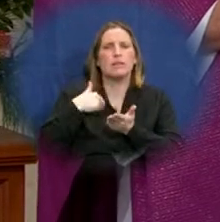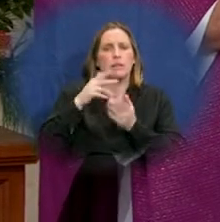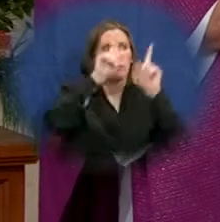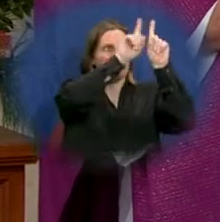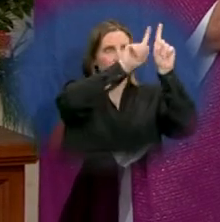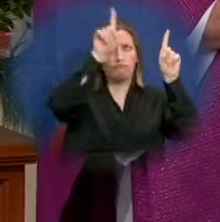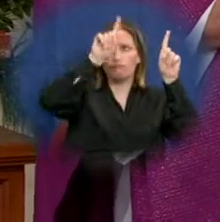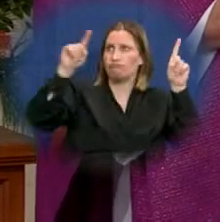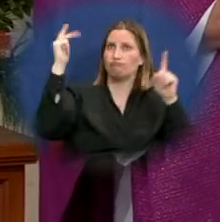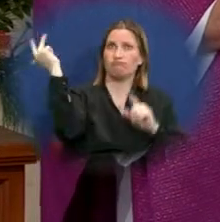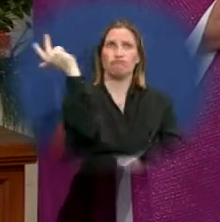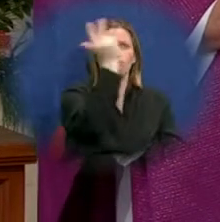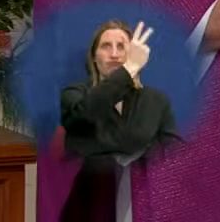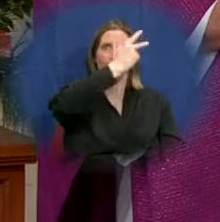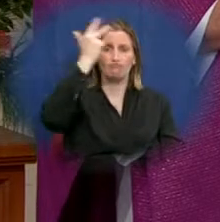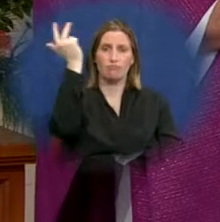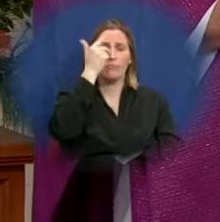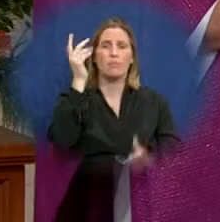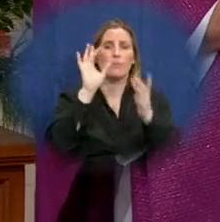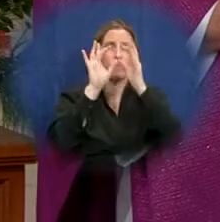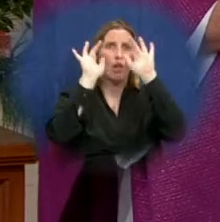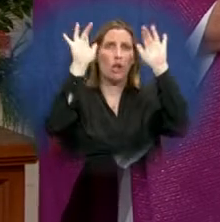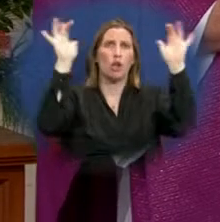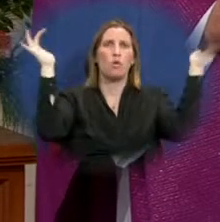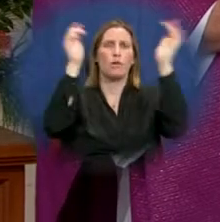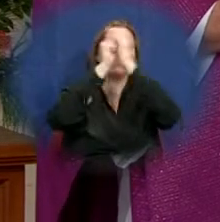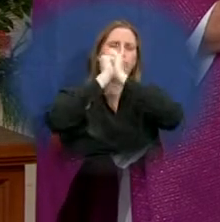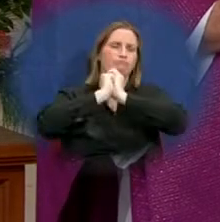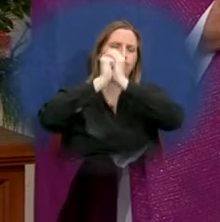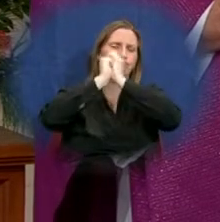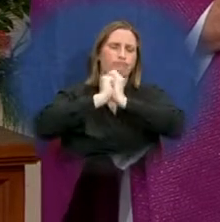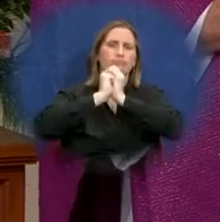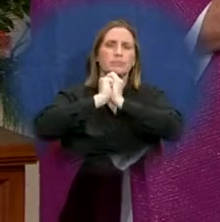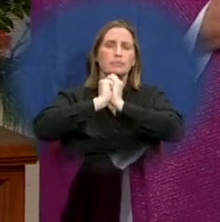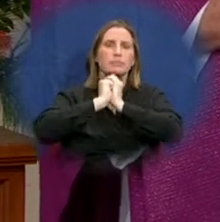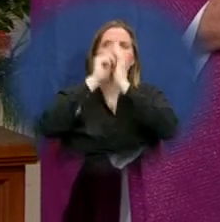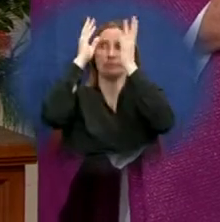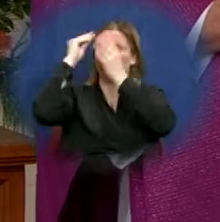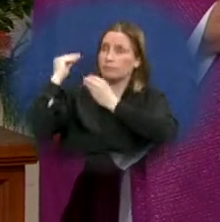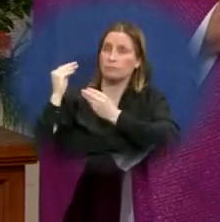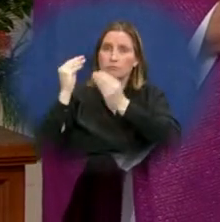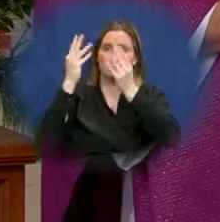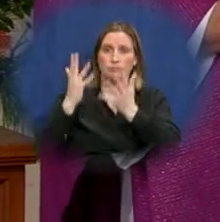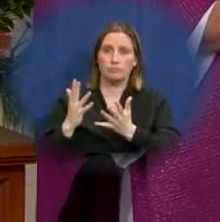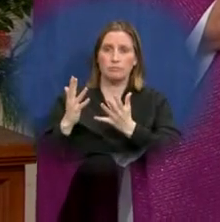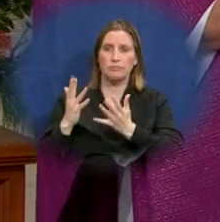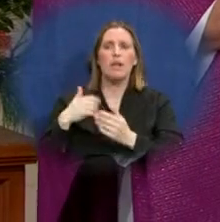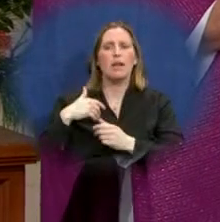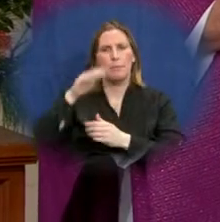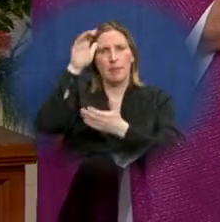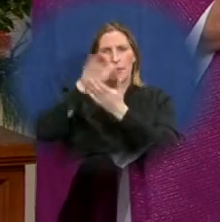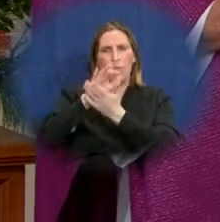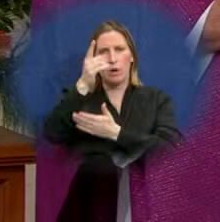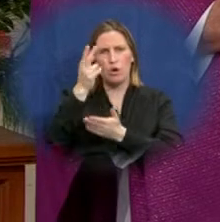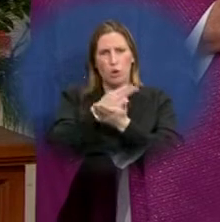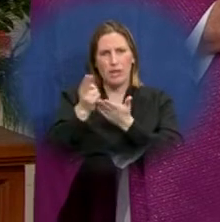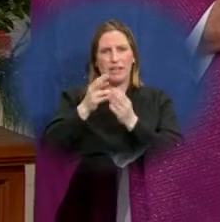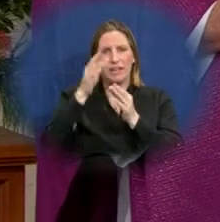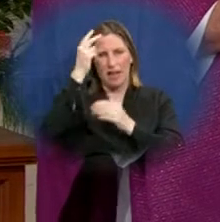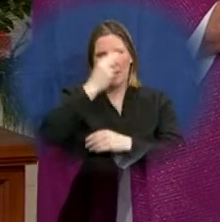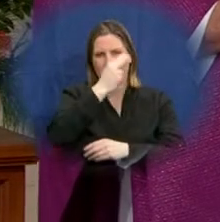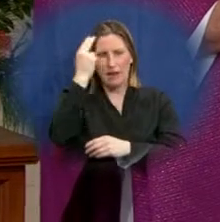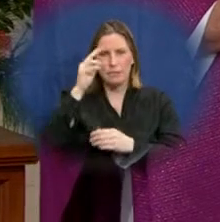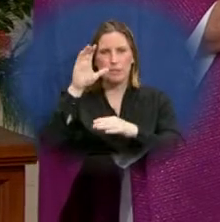Father and the Son, who with the Father and the Son is adored and glorified, who has spoken through the prophets. I believe in one